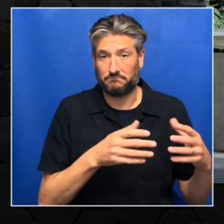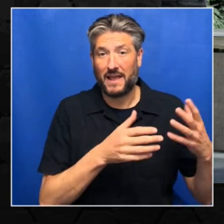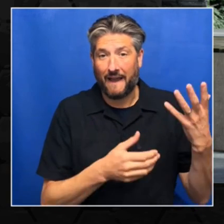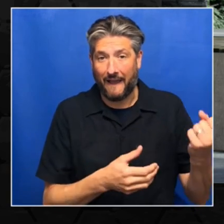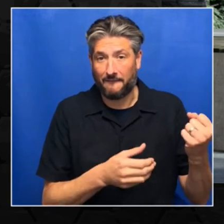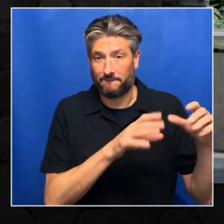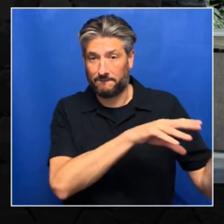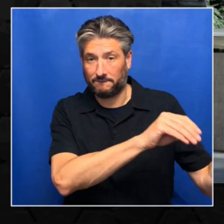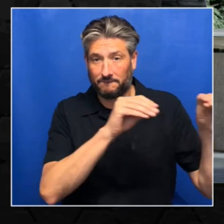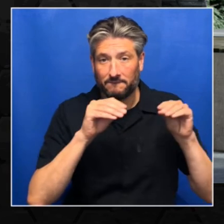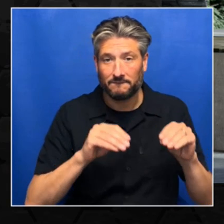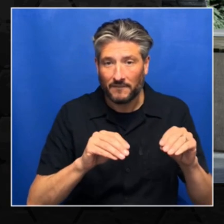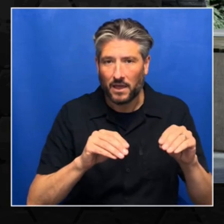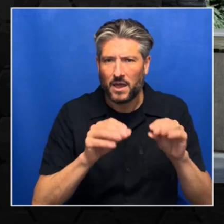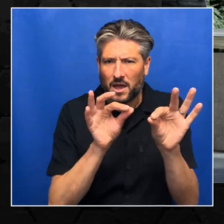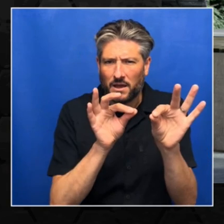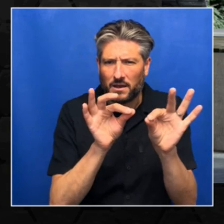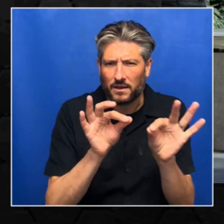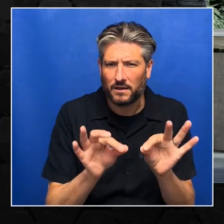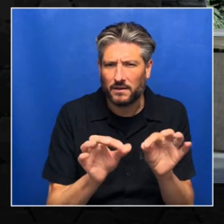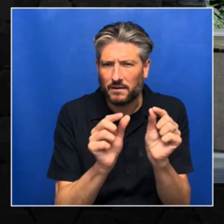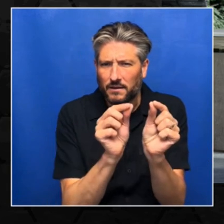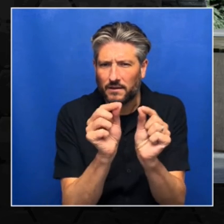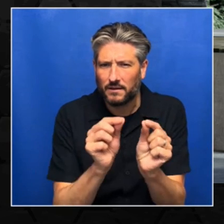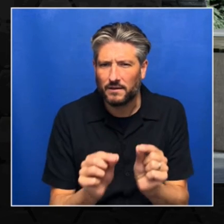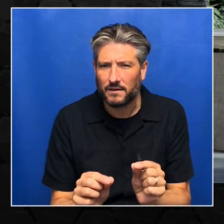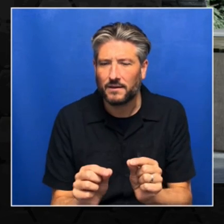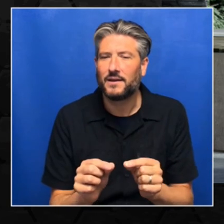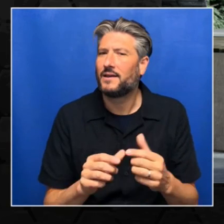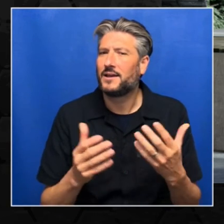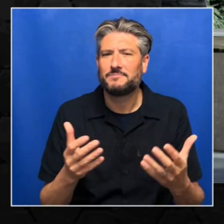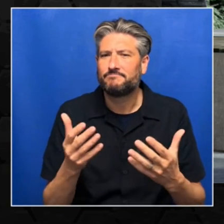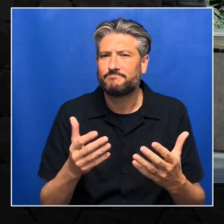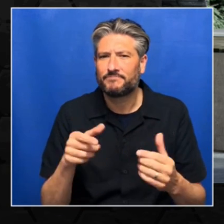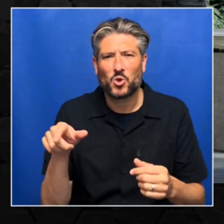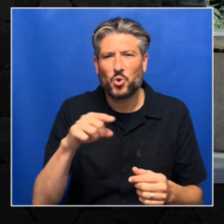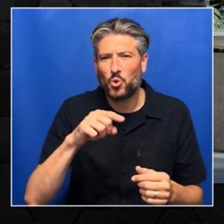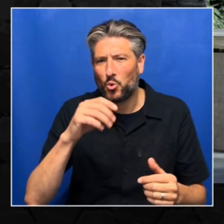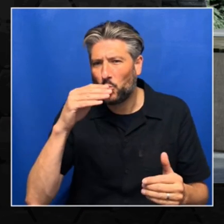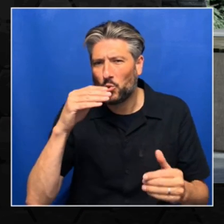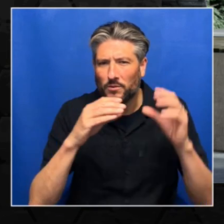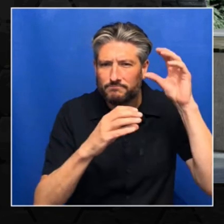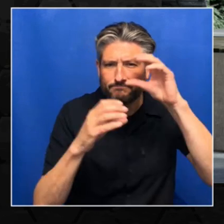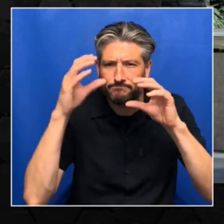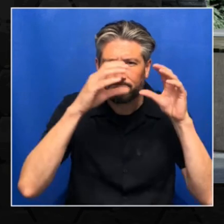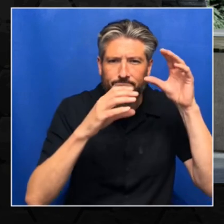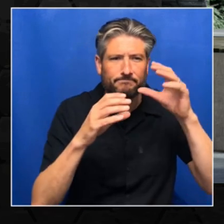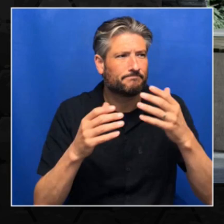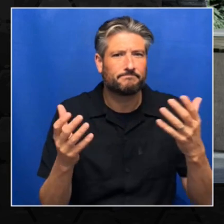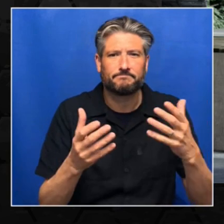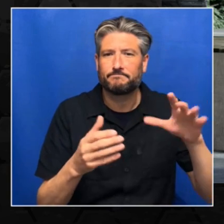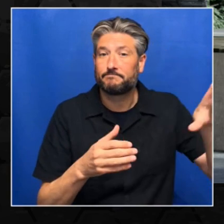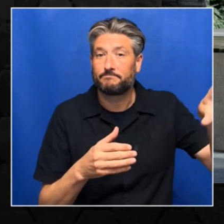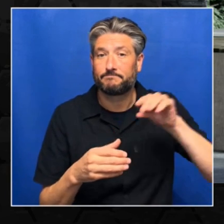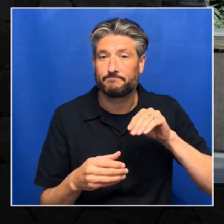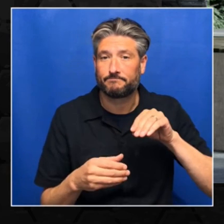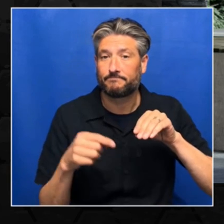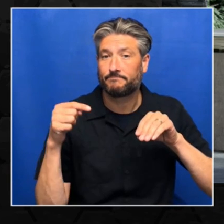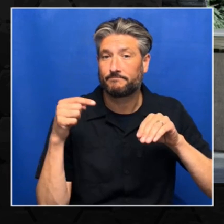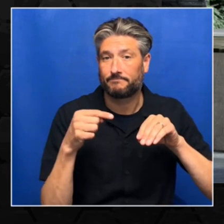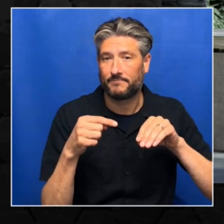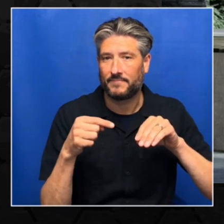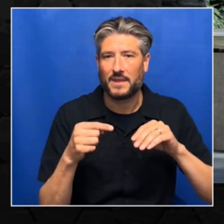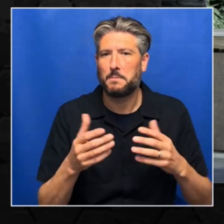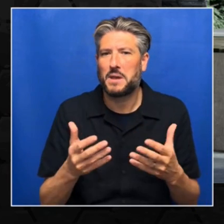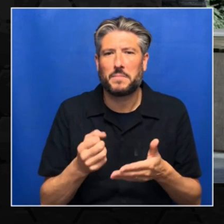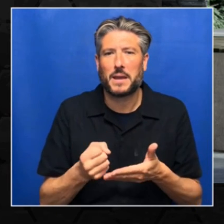use researchers' work who have built models on millions of images and trained for days. You can still do that